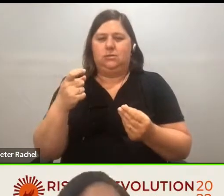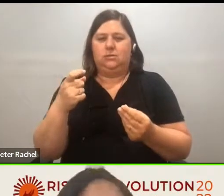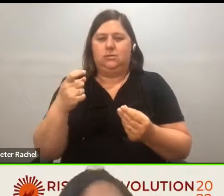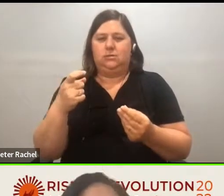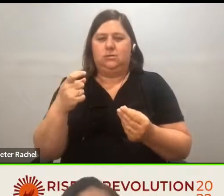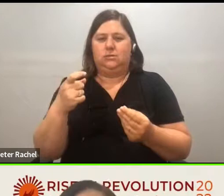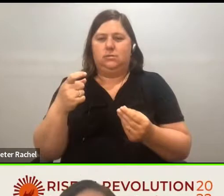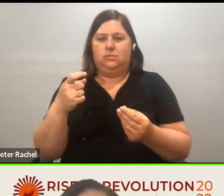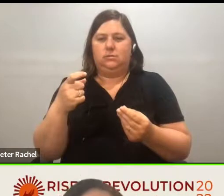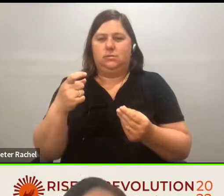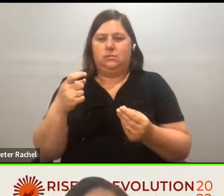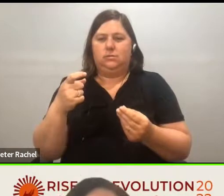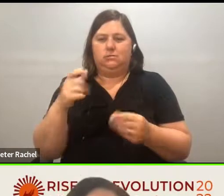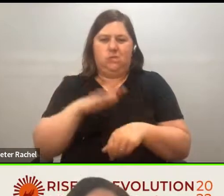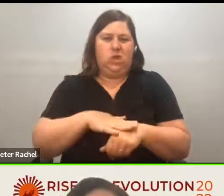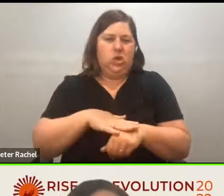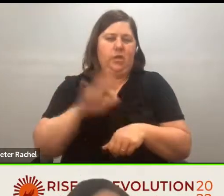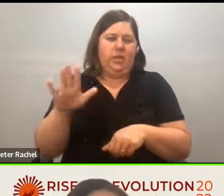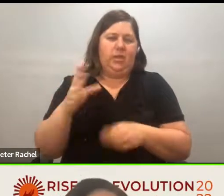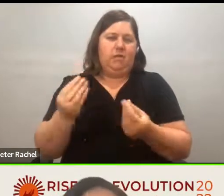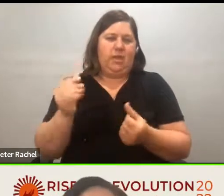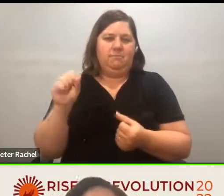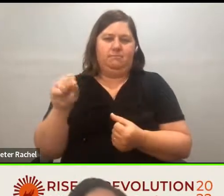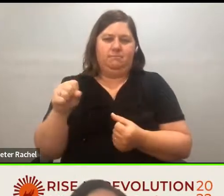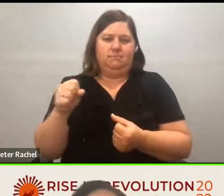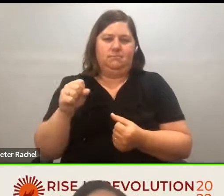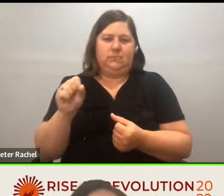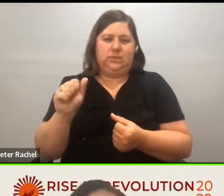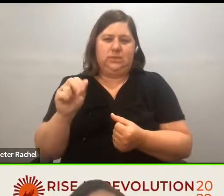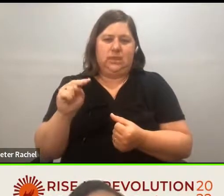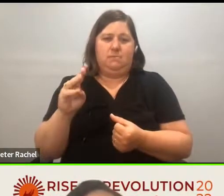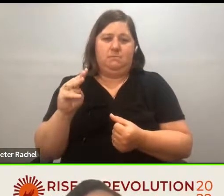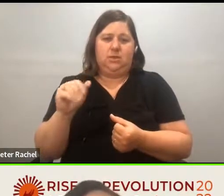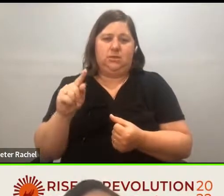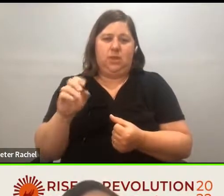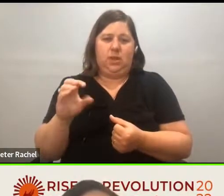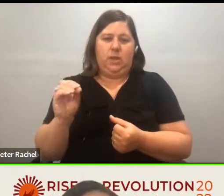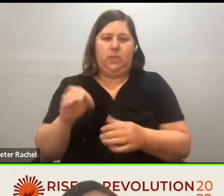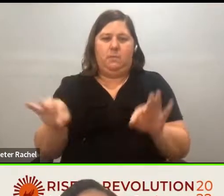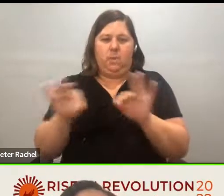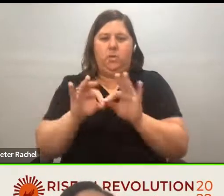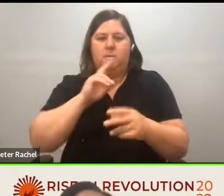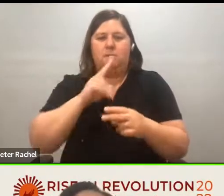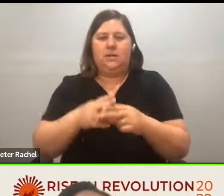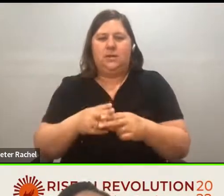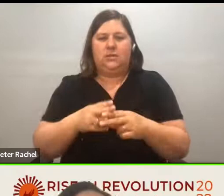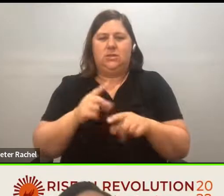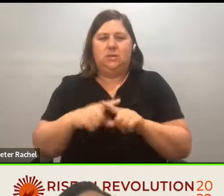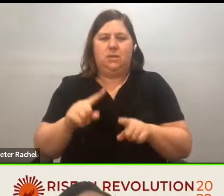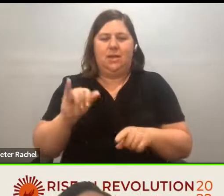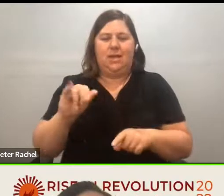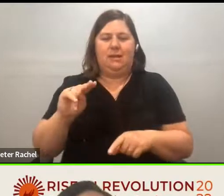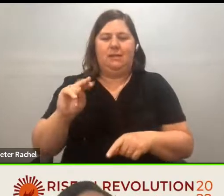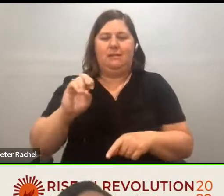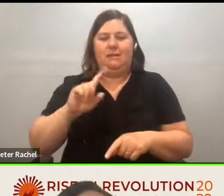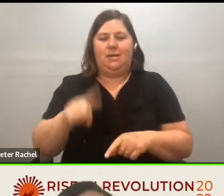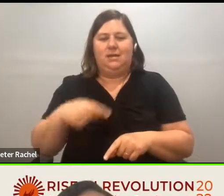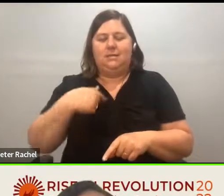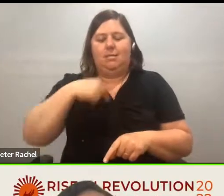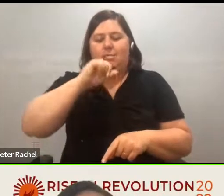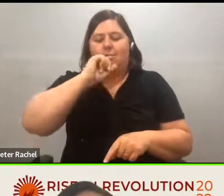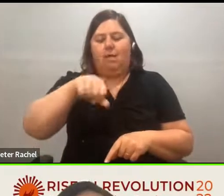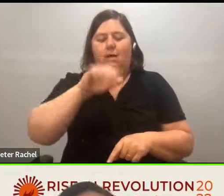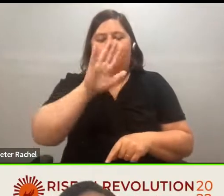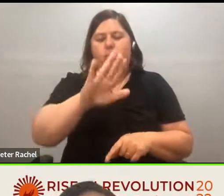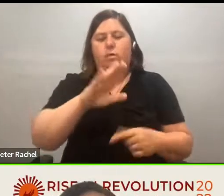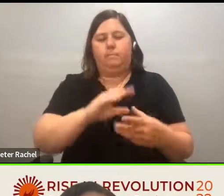located on the Ramatush's land, so super important to highlight. But I, Inez, I love what you